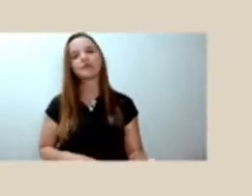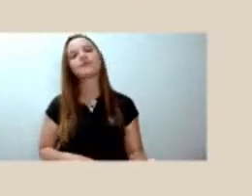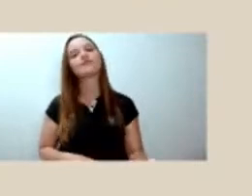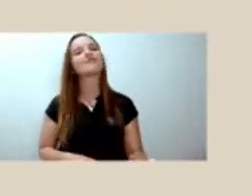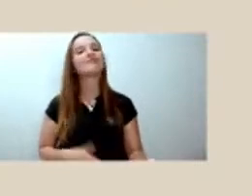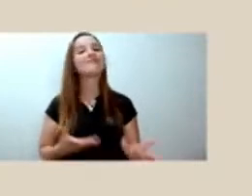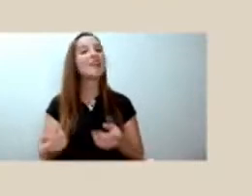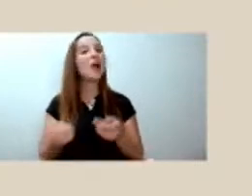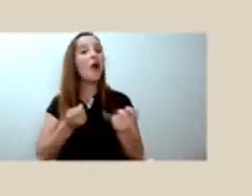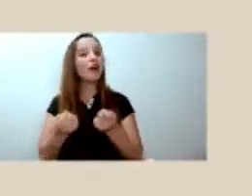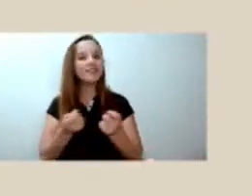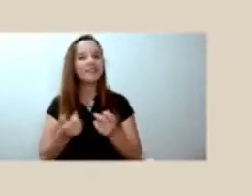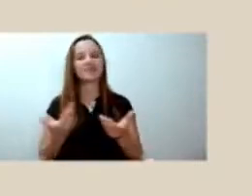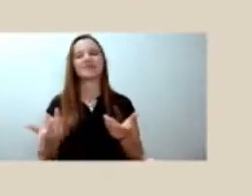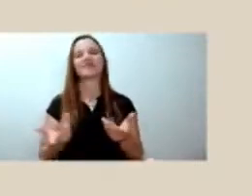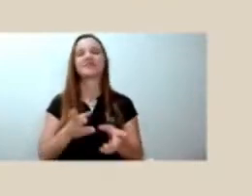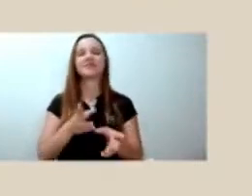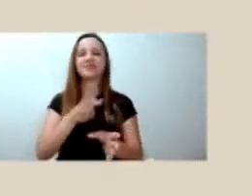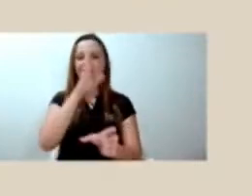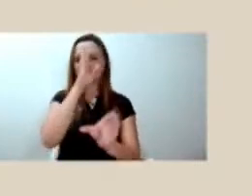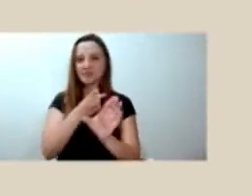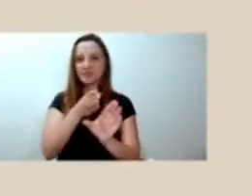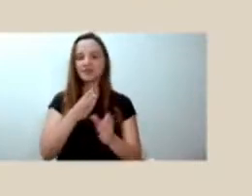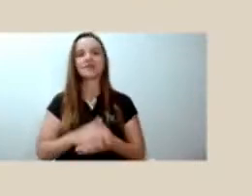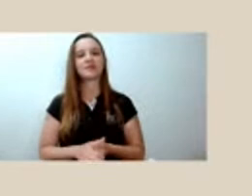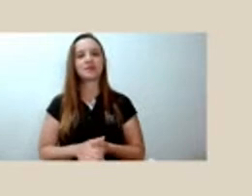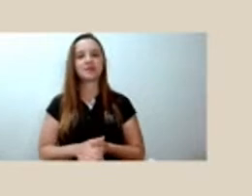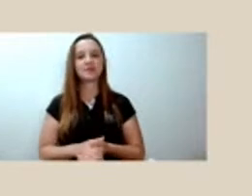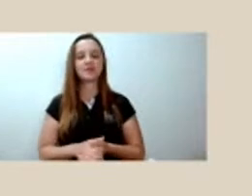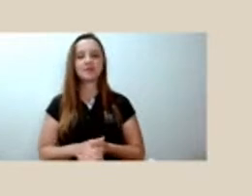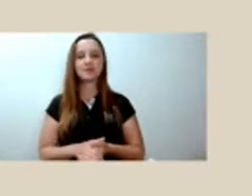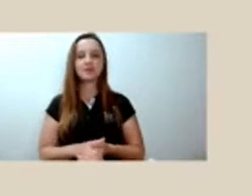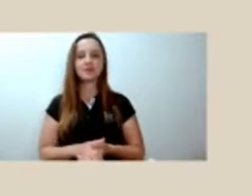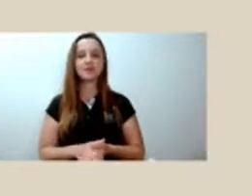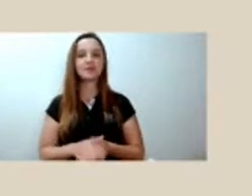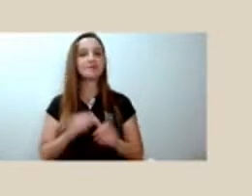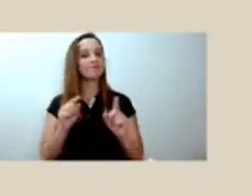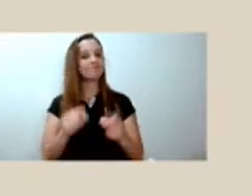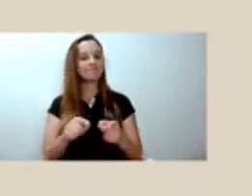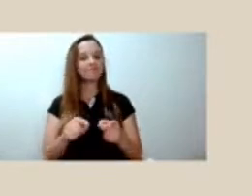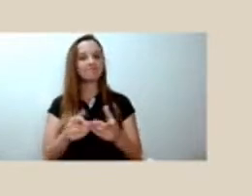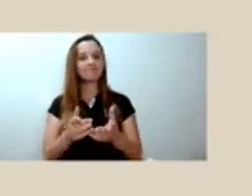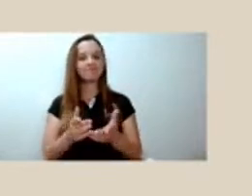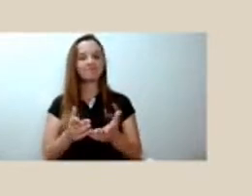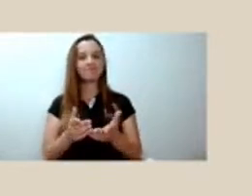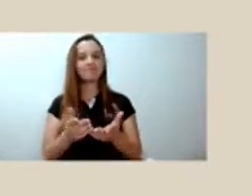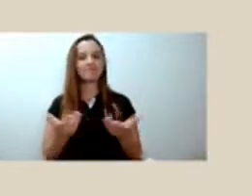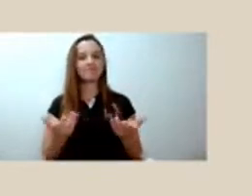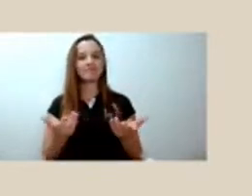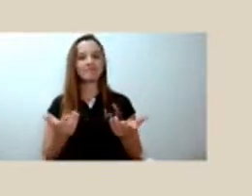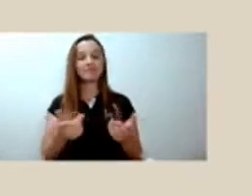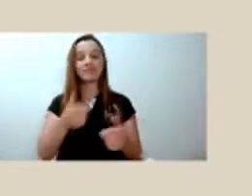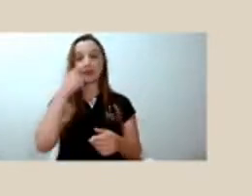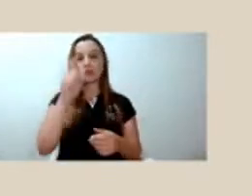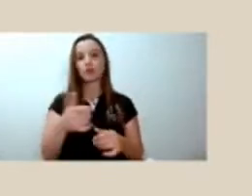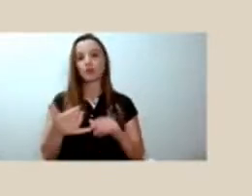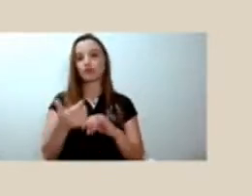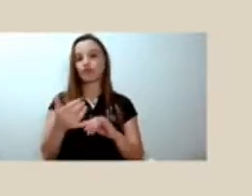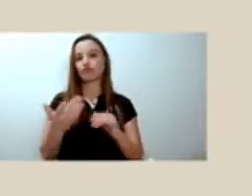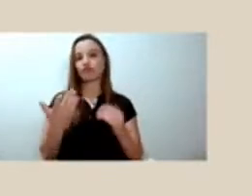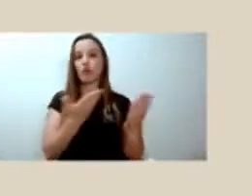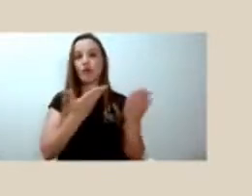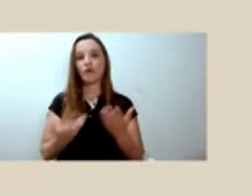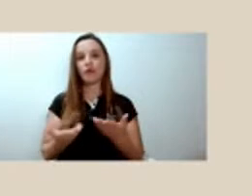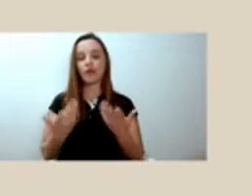Organizational psychology. He's an invited associate lecturer at